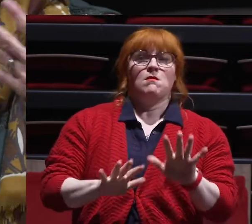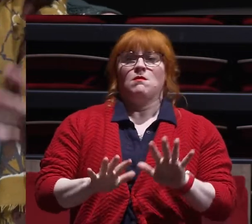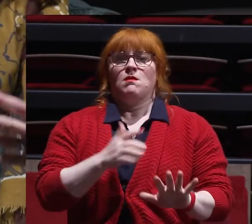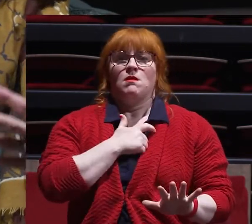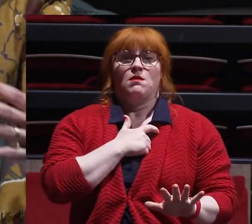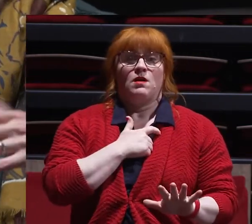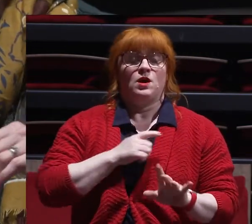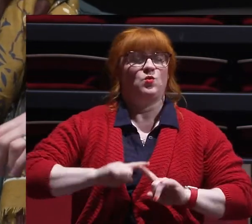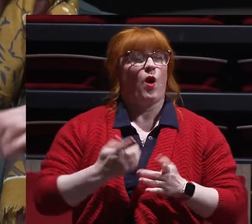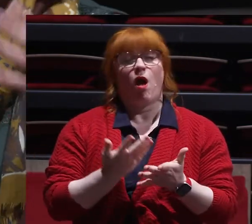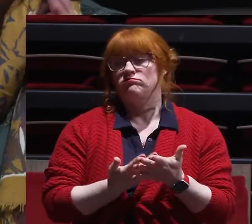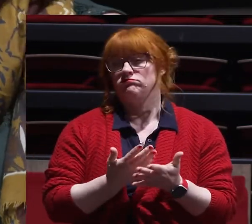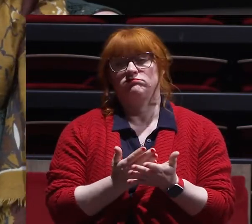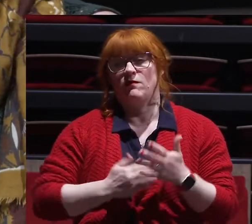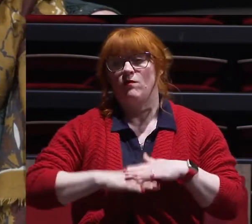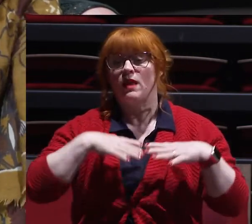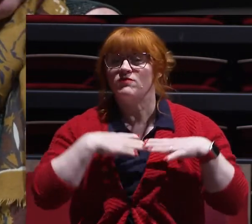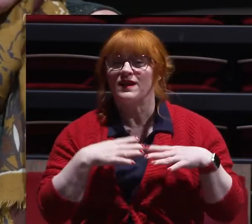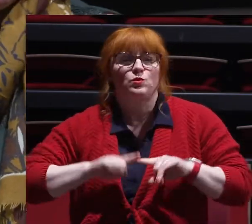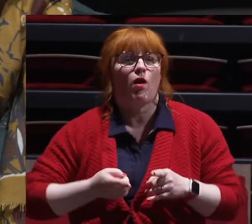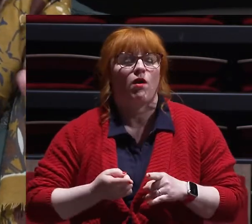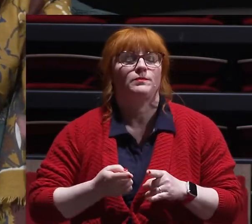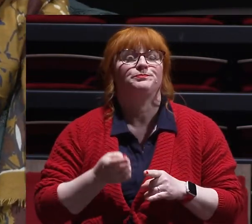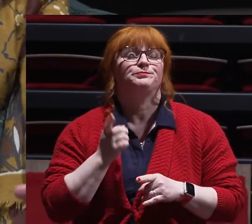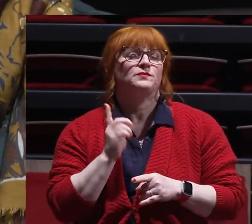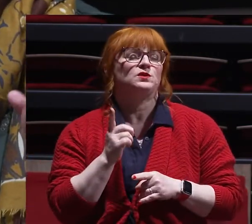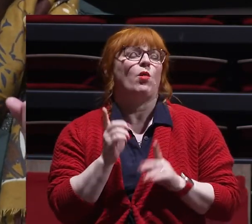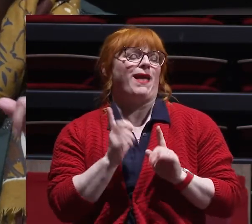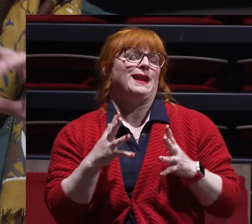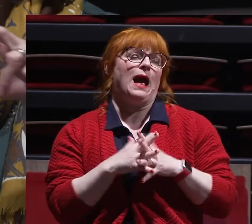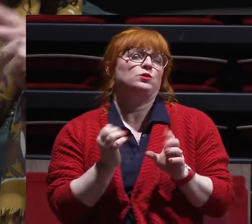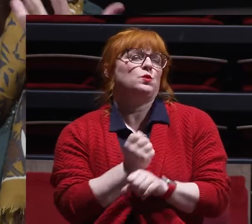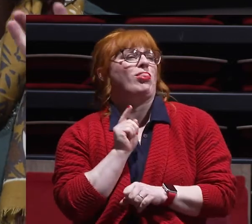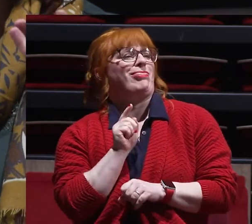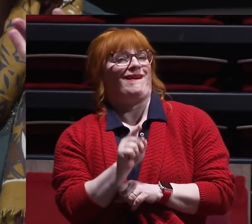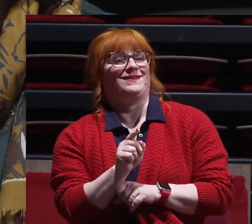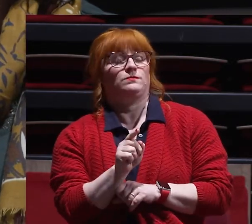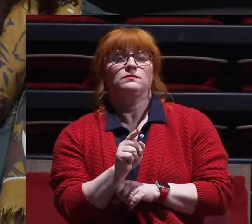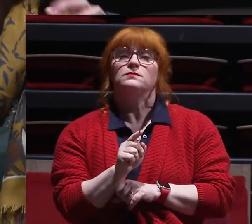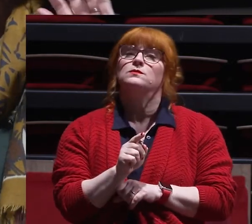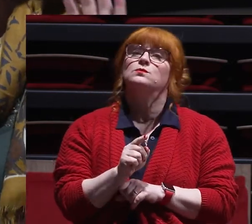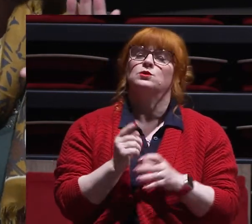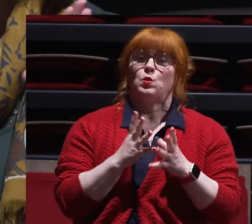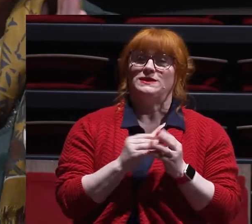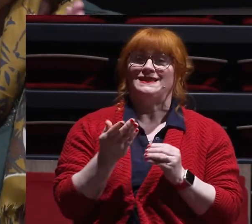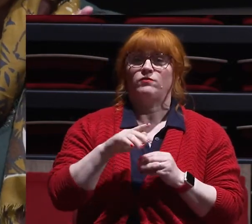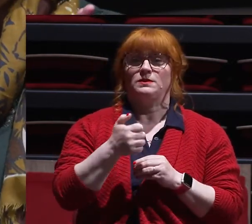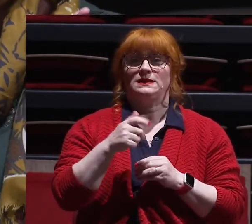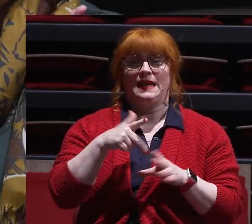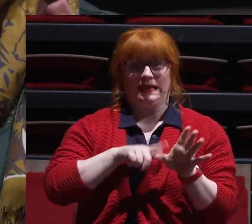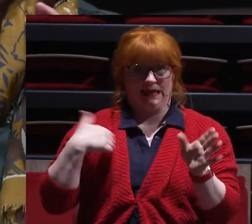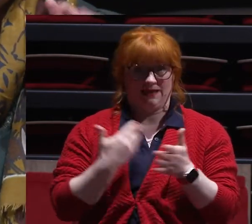more threatening and different. You have to be on your toes, you can't relax. So how do I do that? So with every scene, I